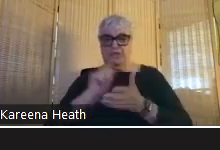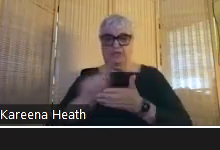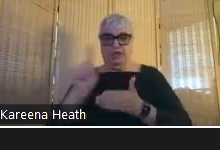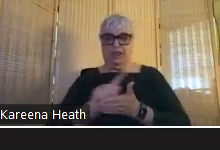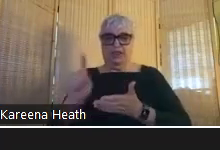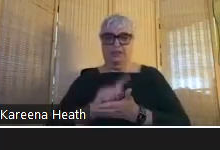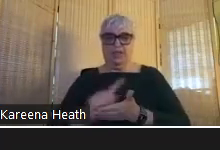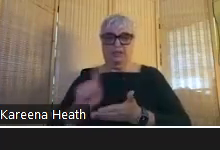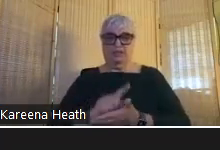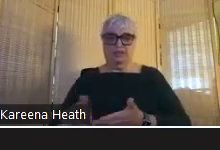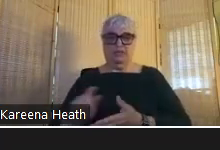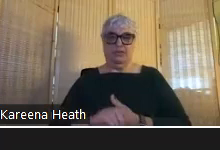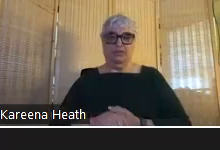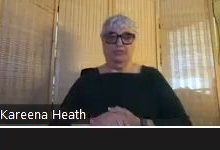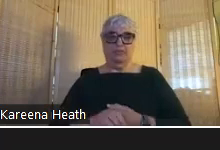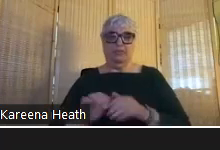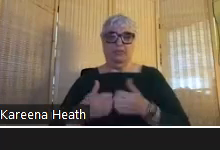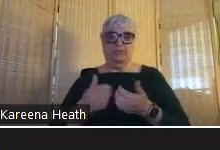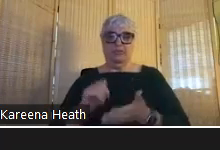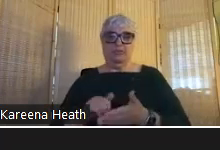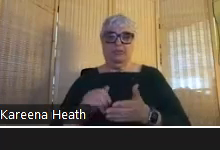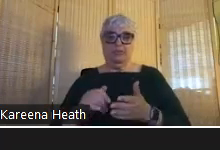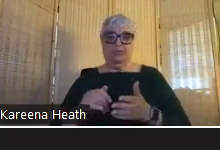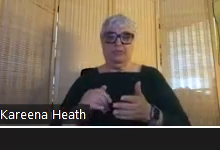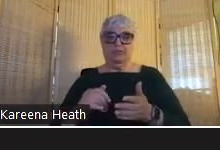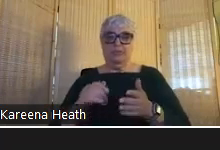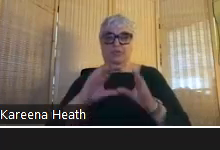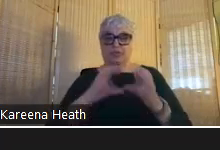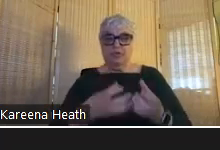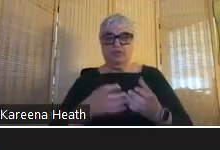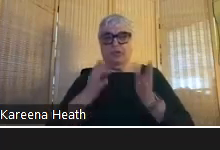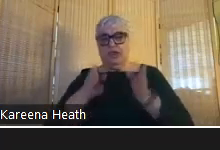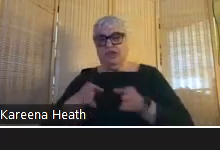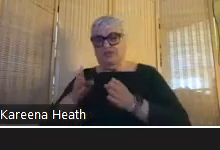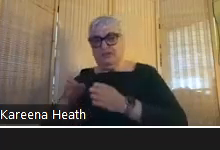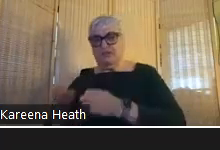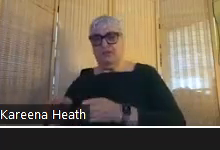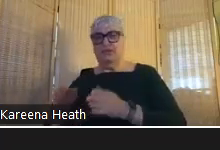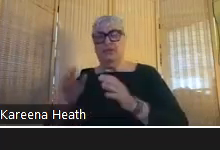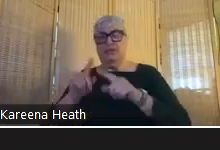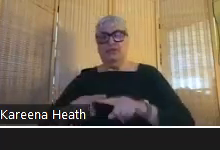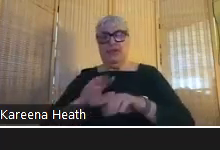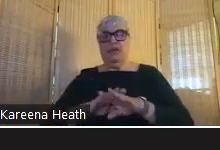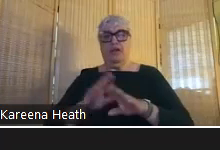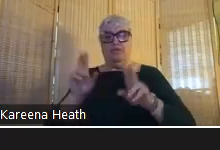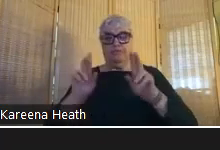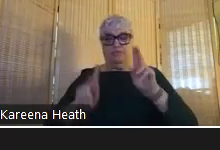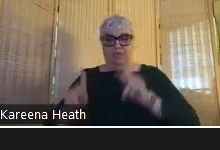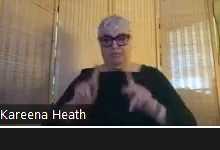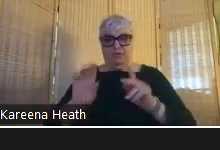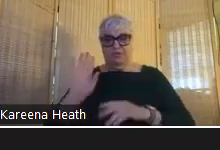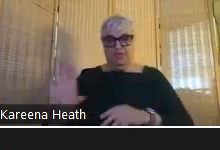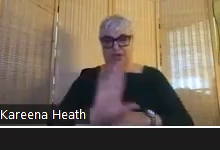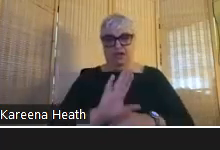basis. And how that is done, whether that's group, individual, things like that, can be dependent on the individual's needs